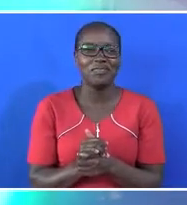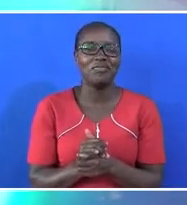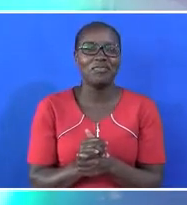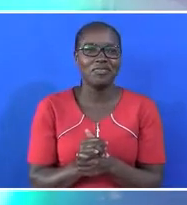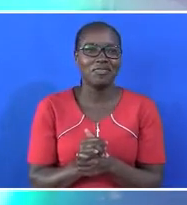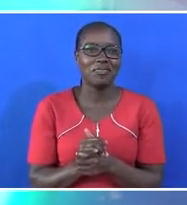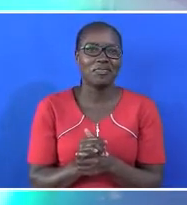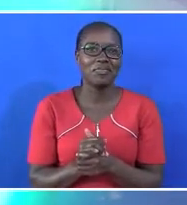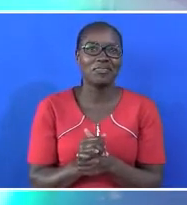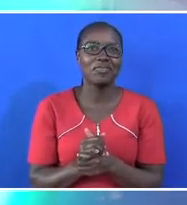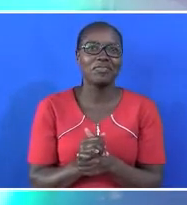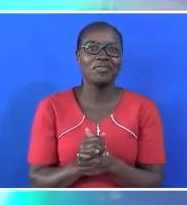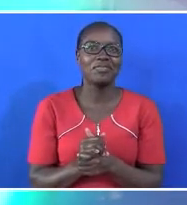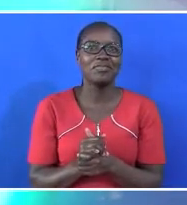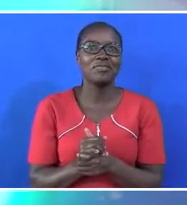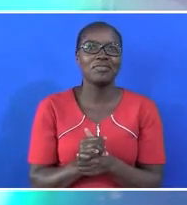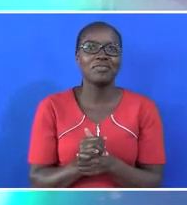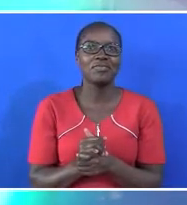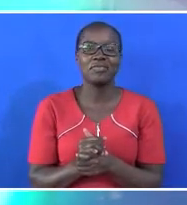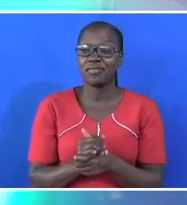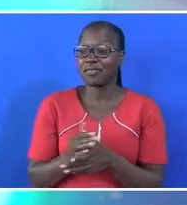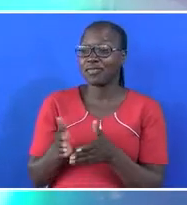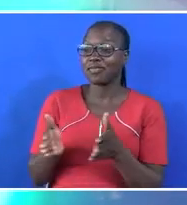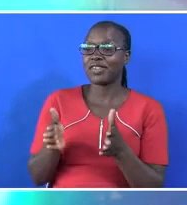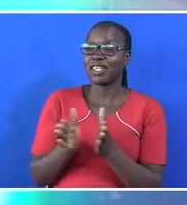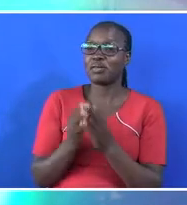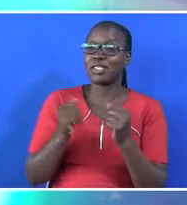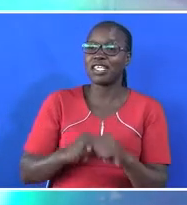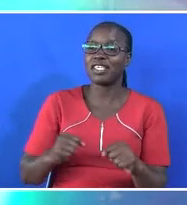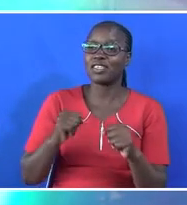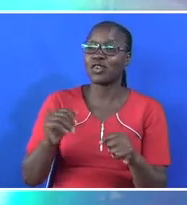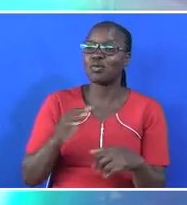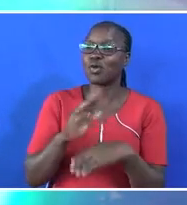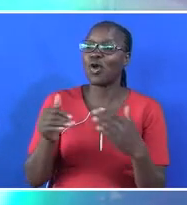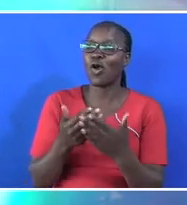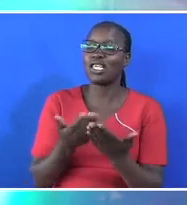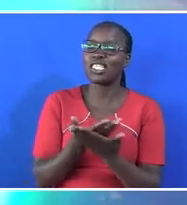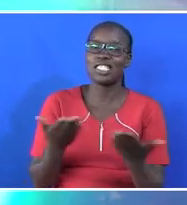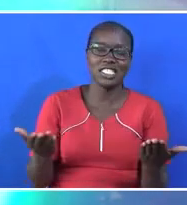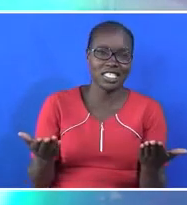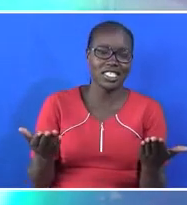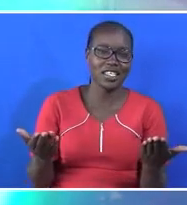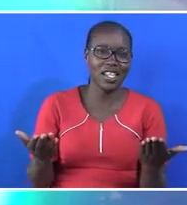Huh? He had been enthralled by all this.